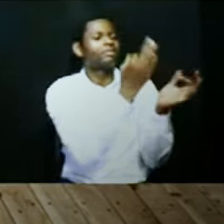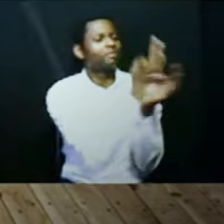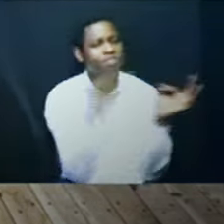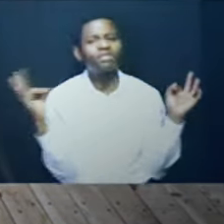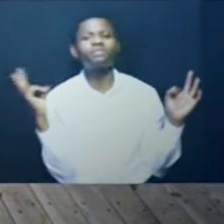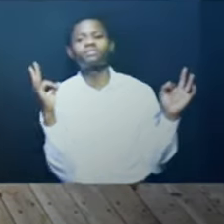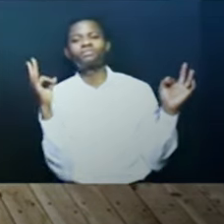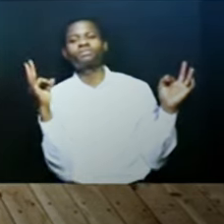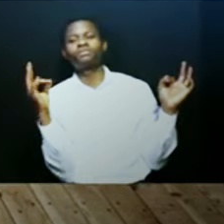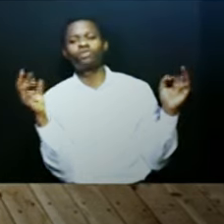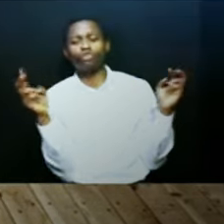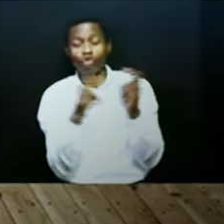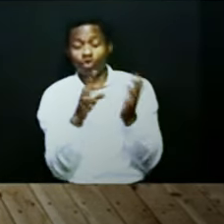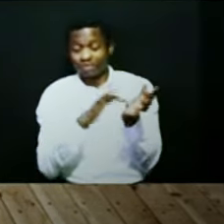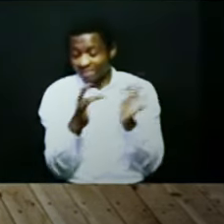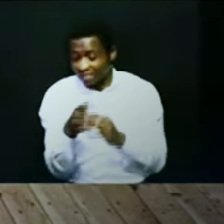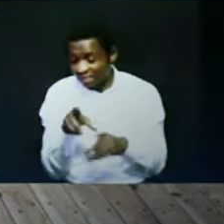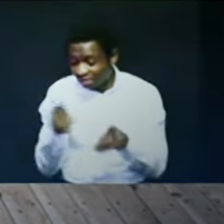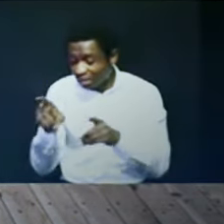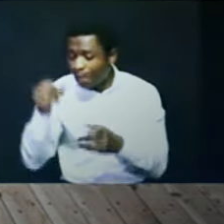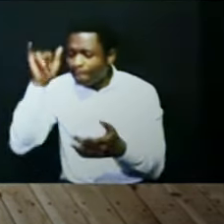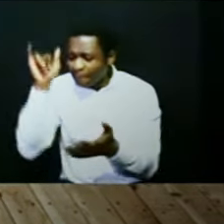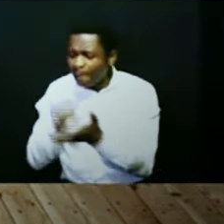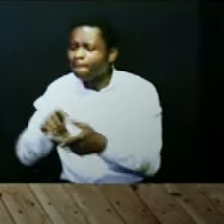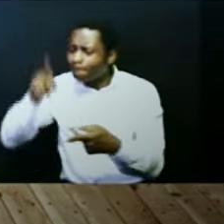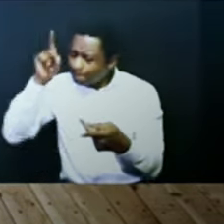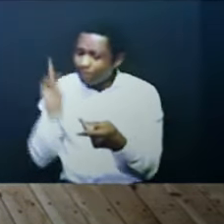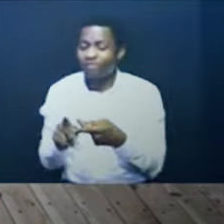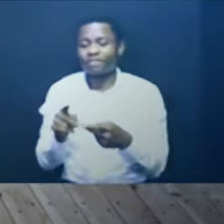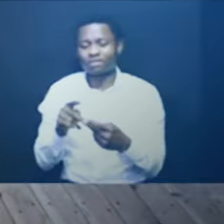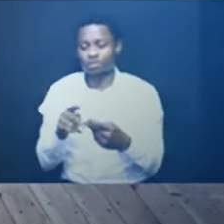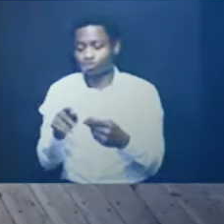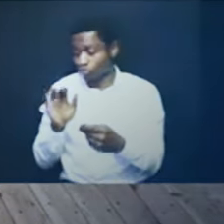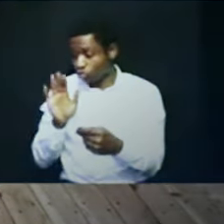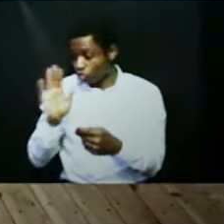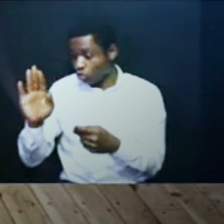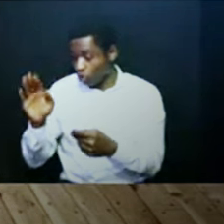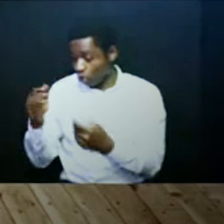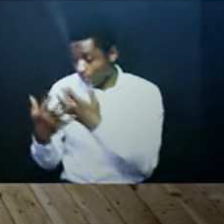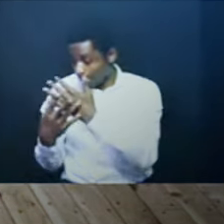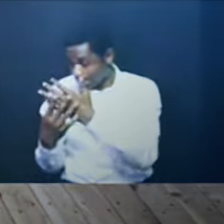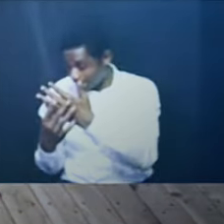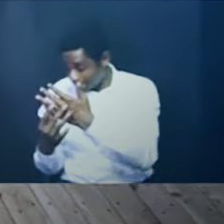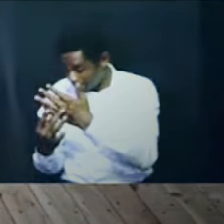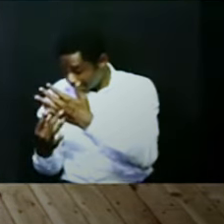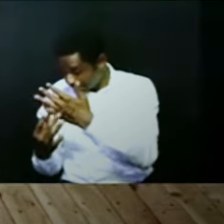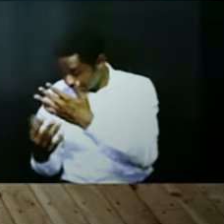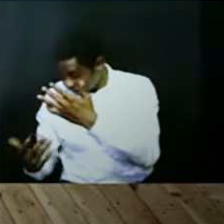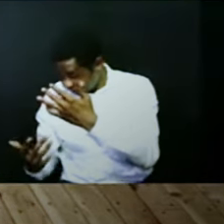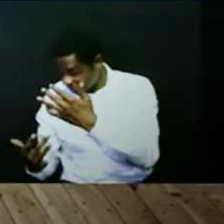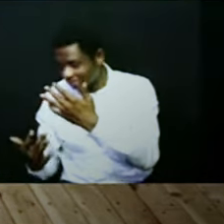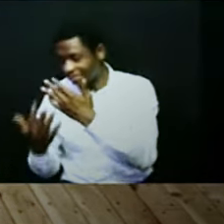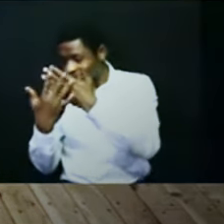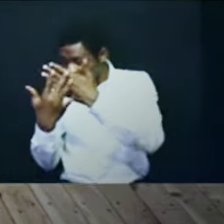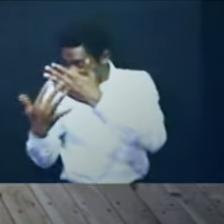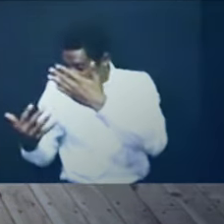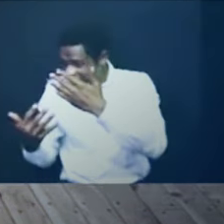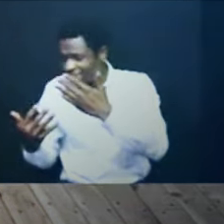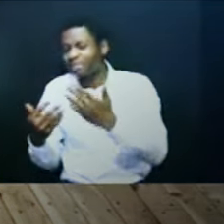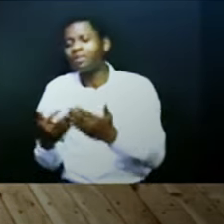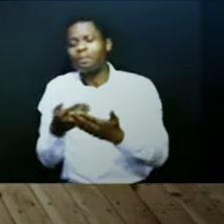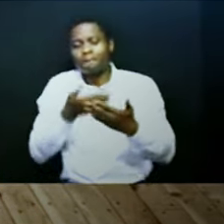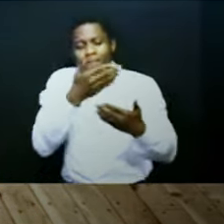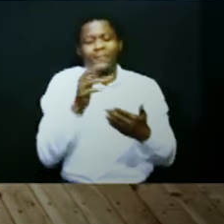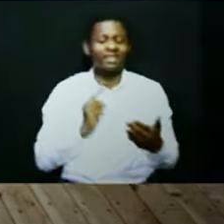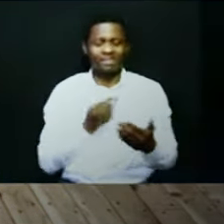did just that. He redeemed us by his blood. Acts chapter